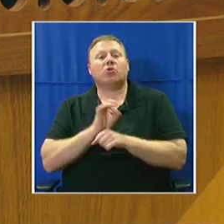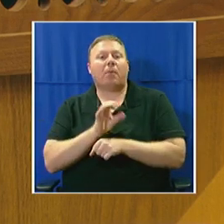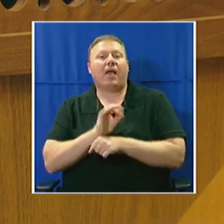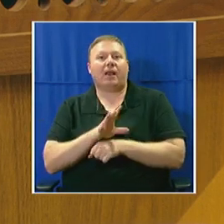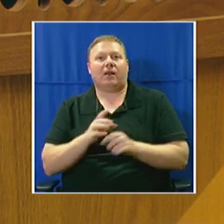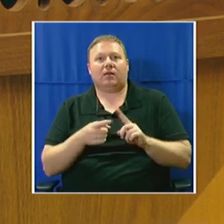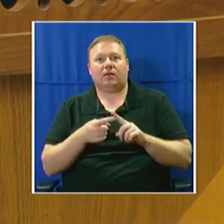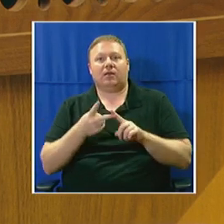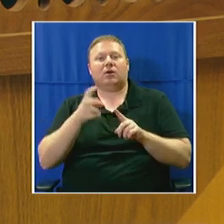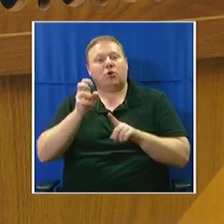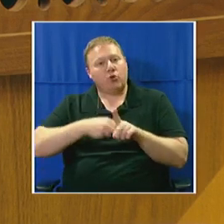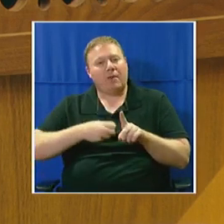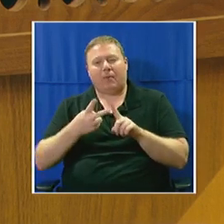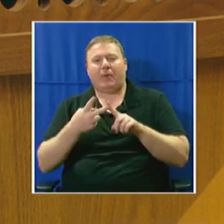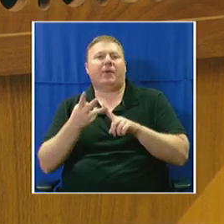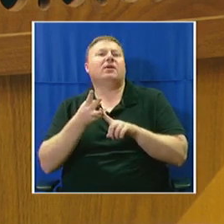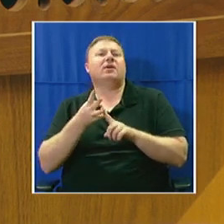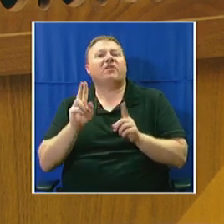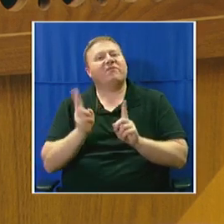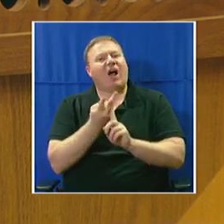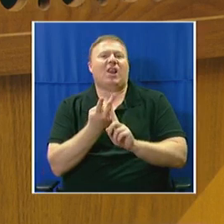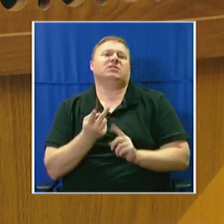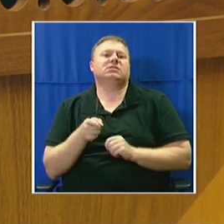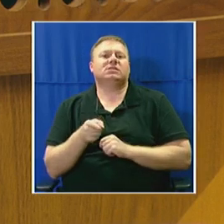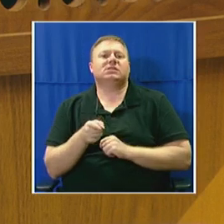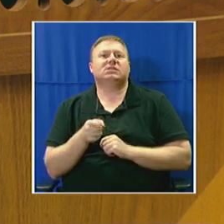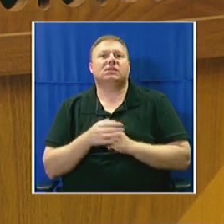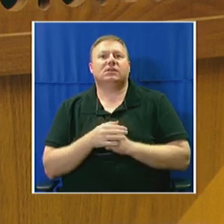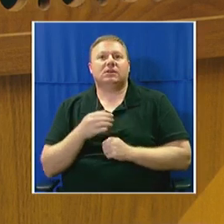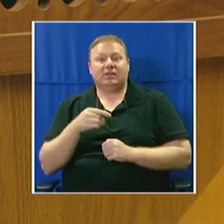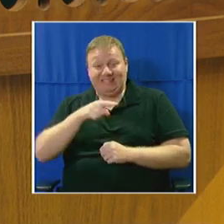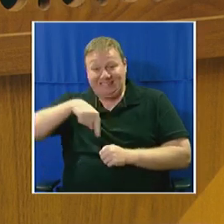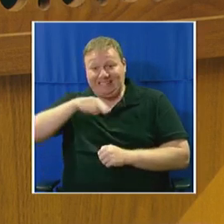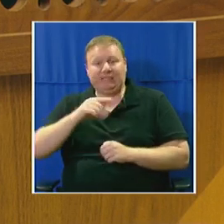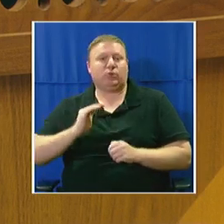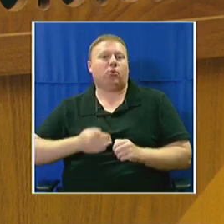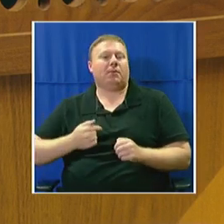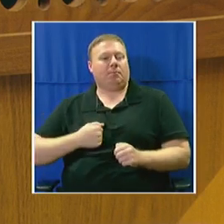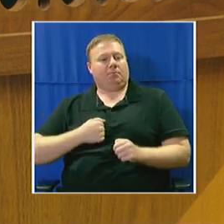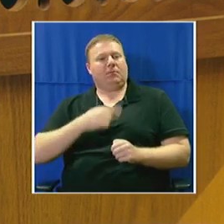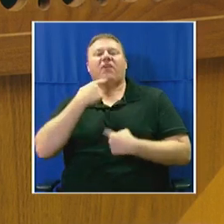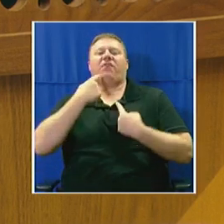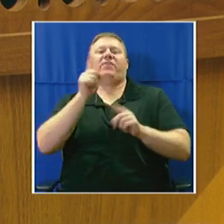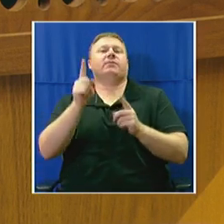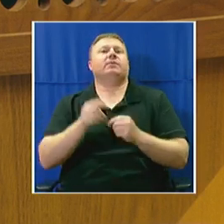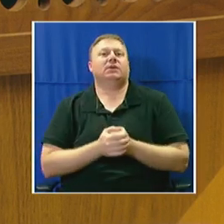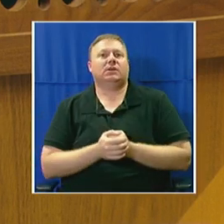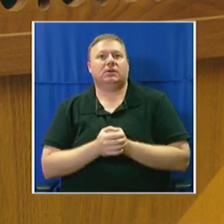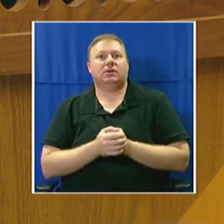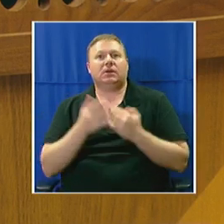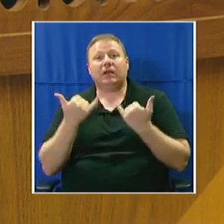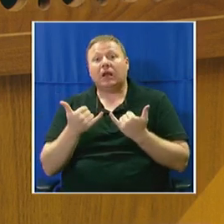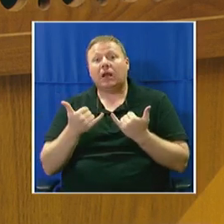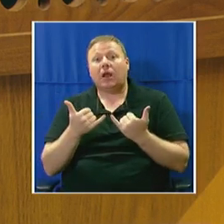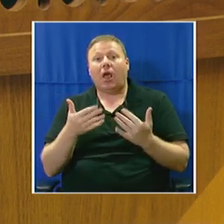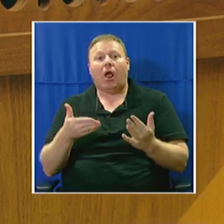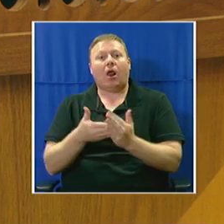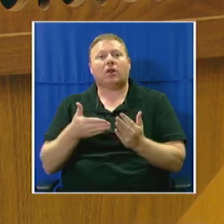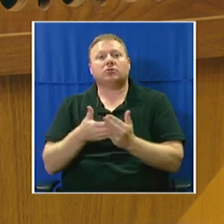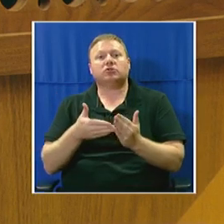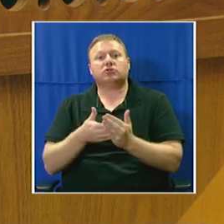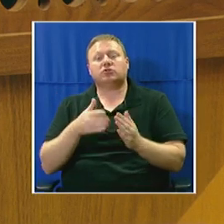and their respective working environment because men have appropriated themselves the right to dictate the fate of women it is black women who